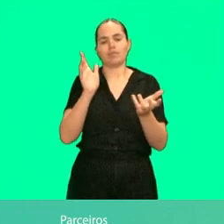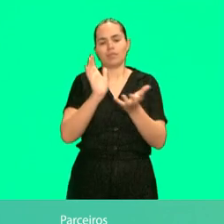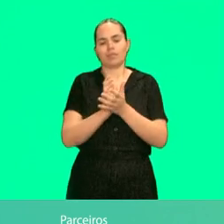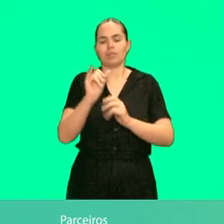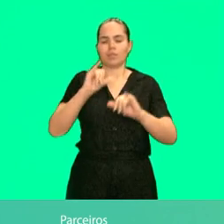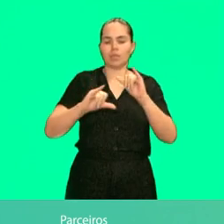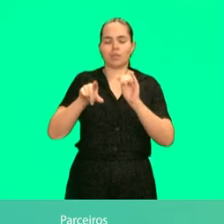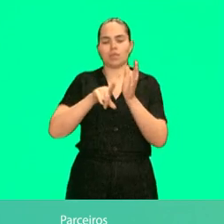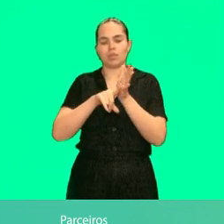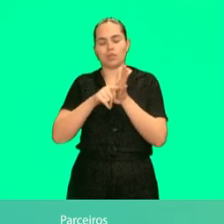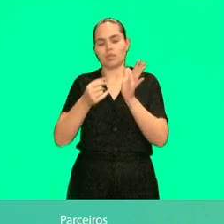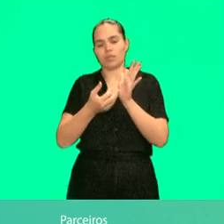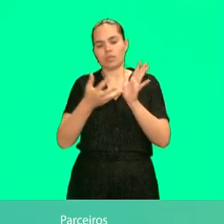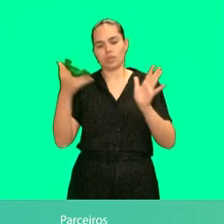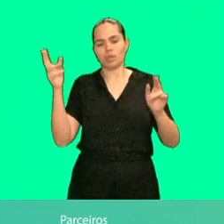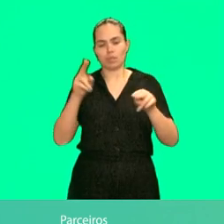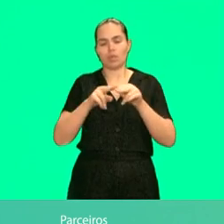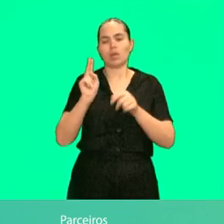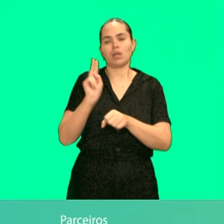can use